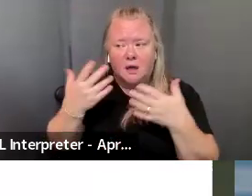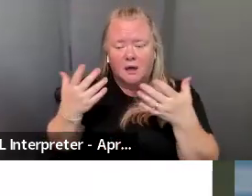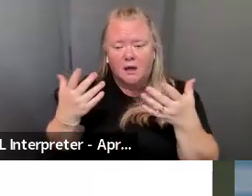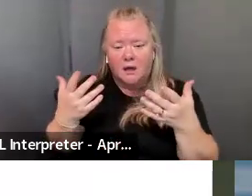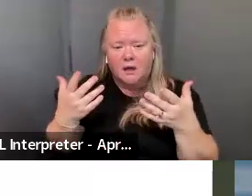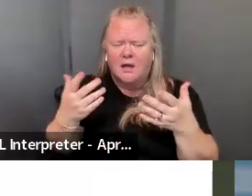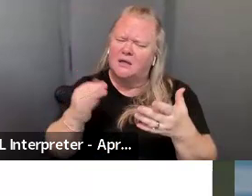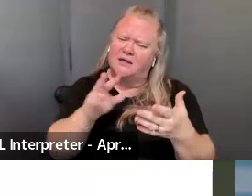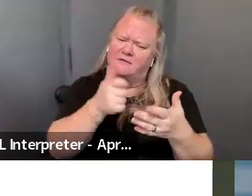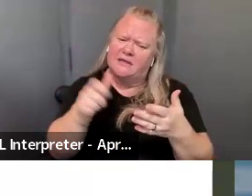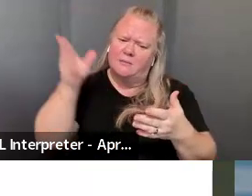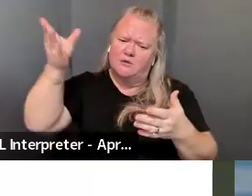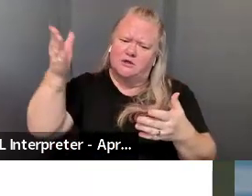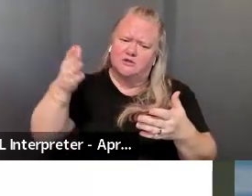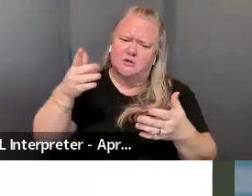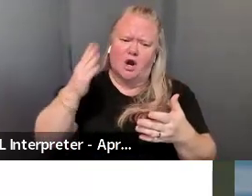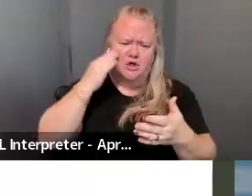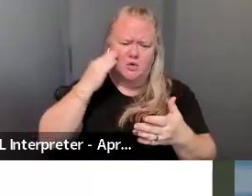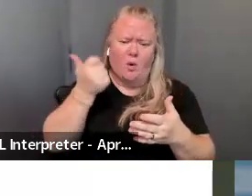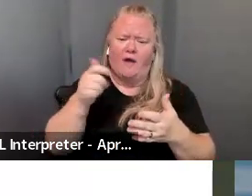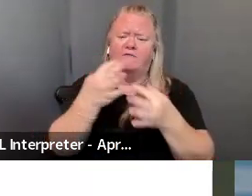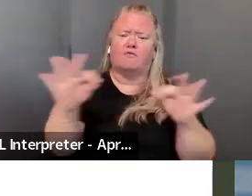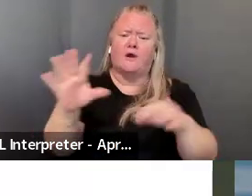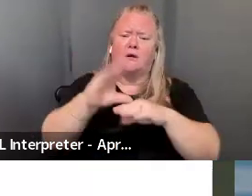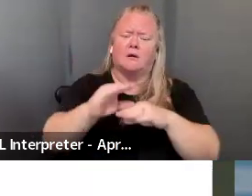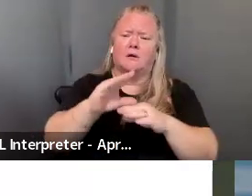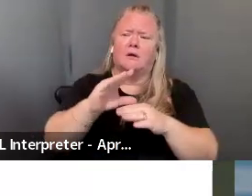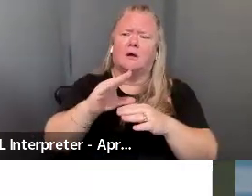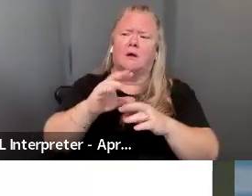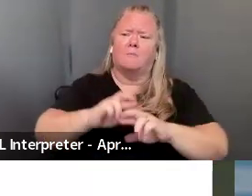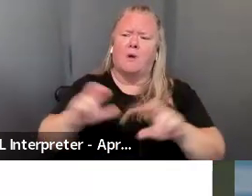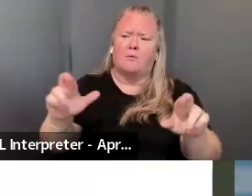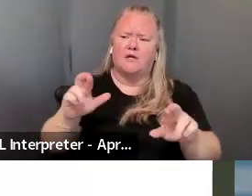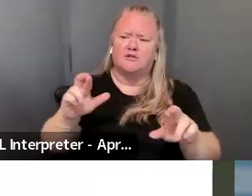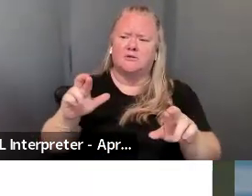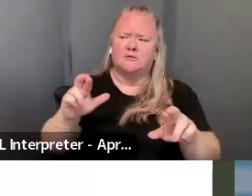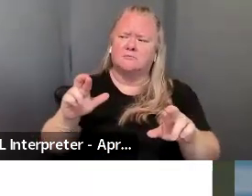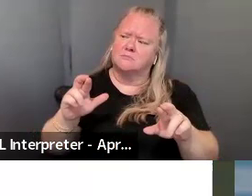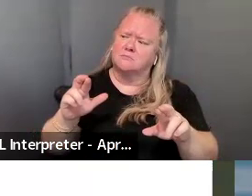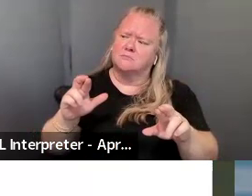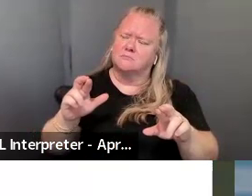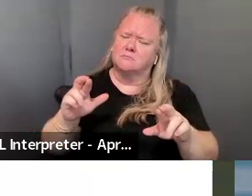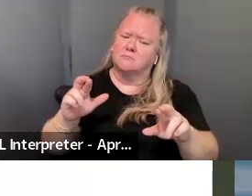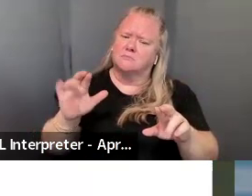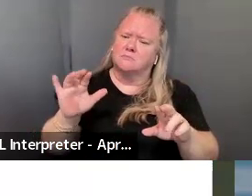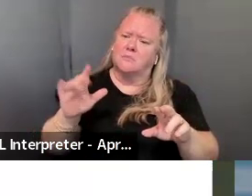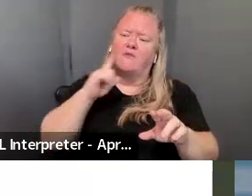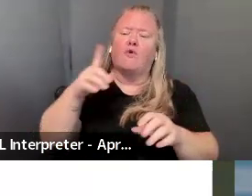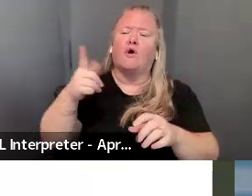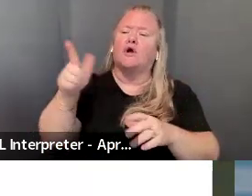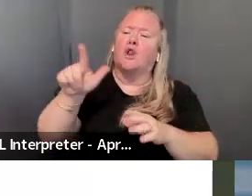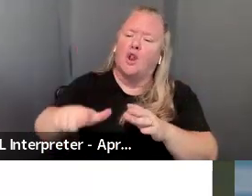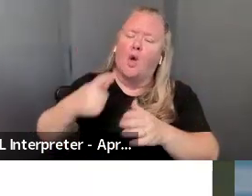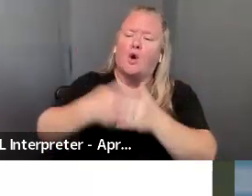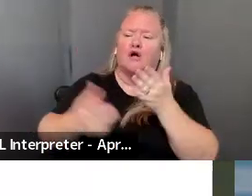If any of our presenters are aware of free or low cost will preparation specifically that be? Yeah, free or low cost